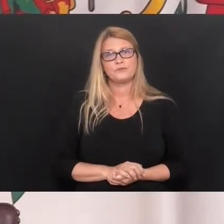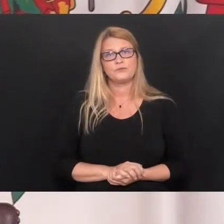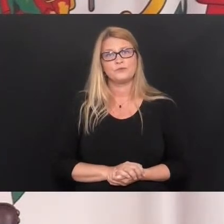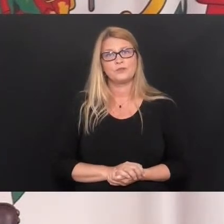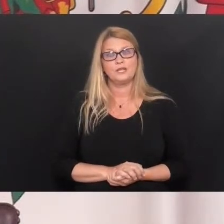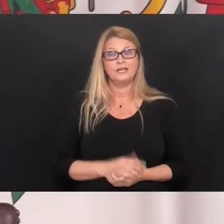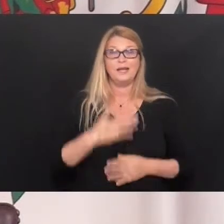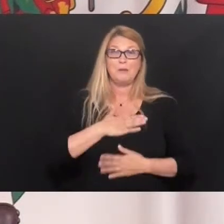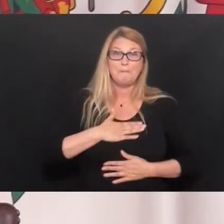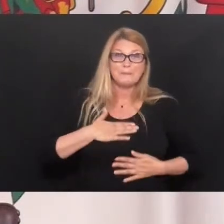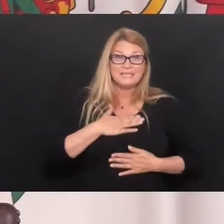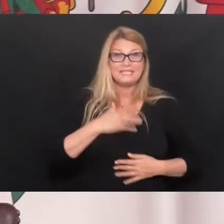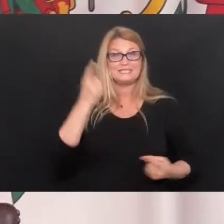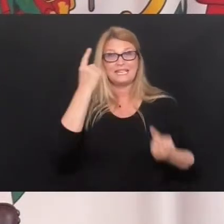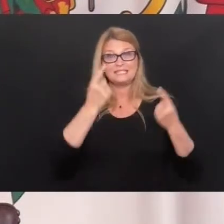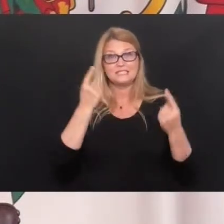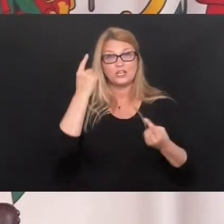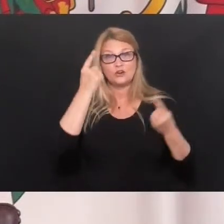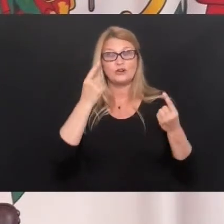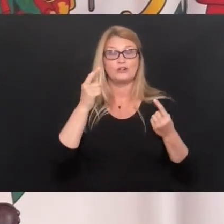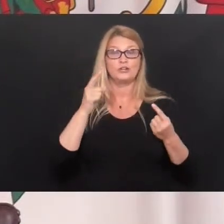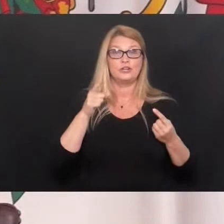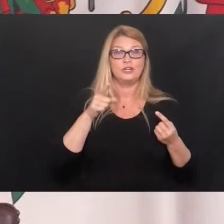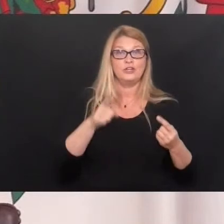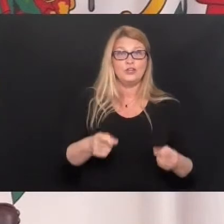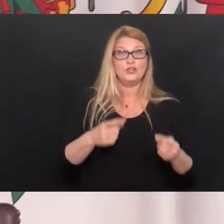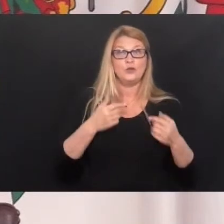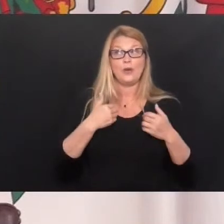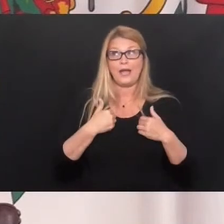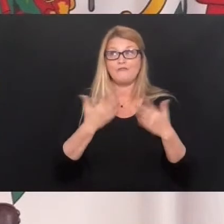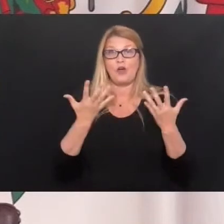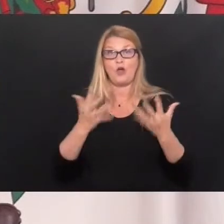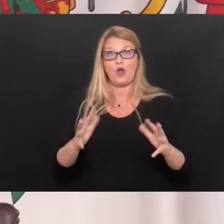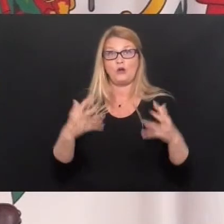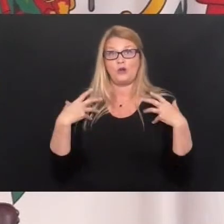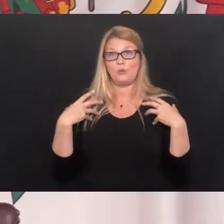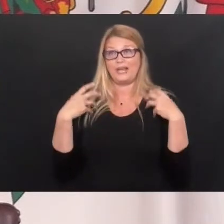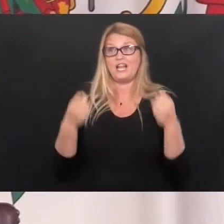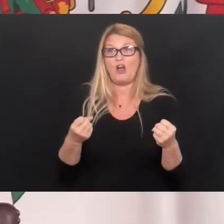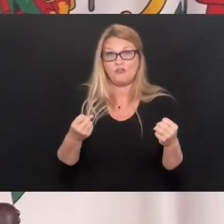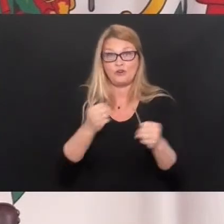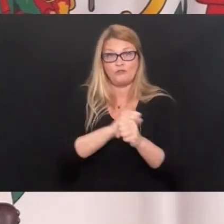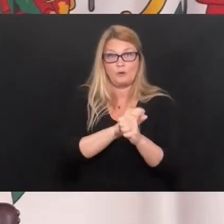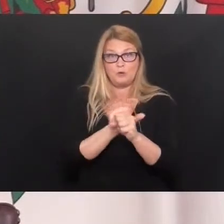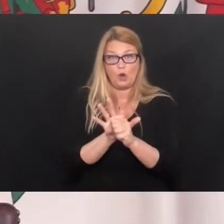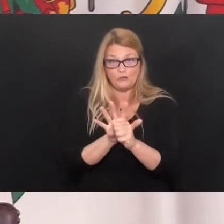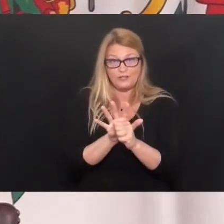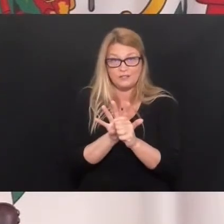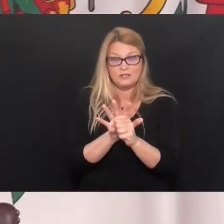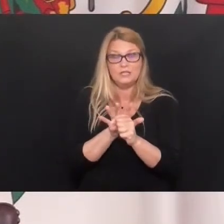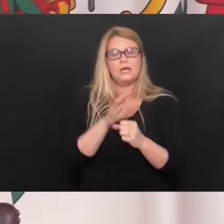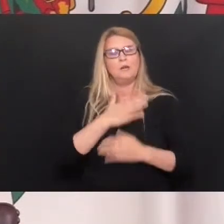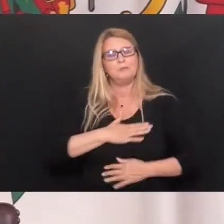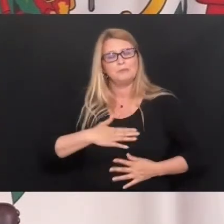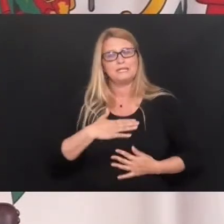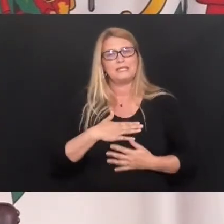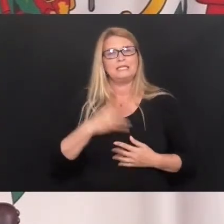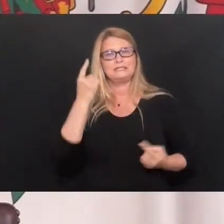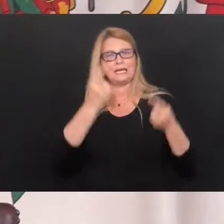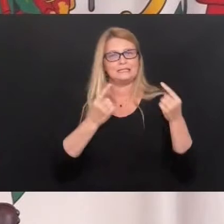to at least consider that if you had the blessing of God above to recover from this dreaded disease, you ought to at least